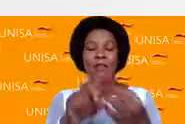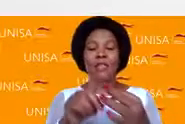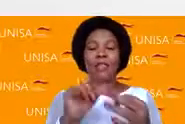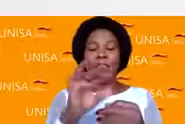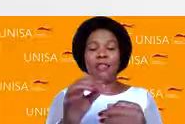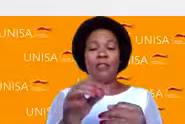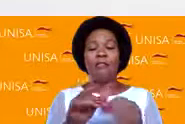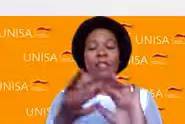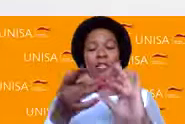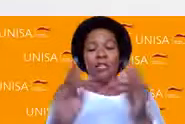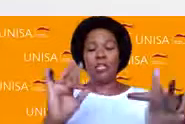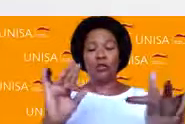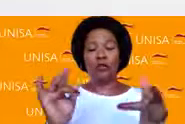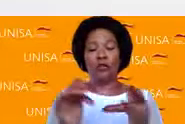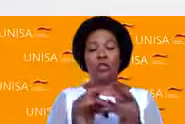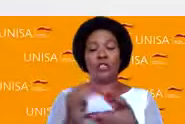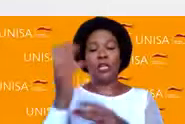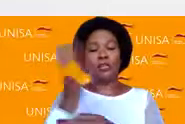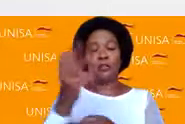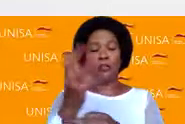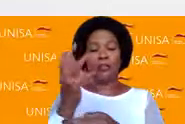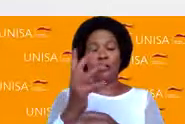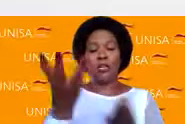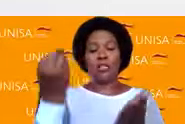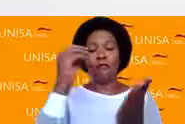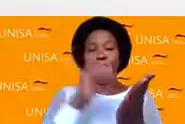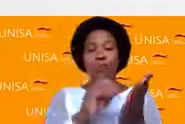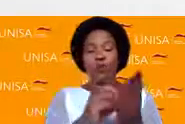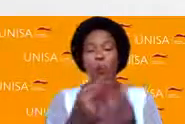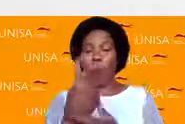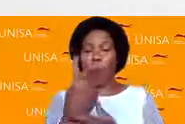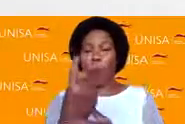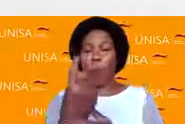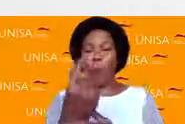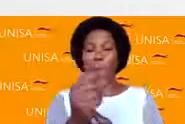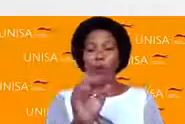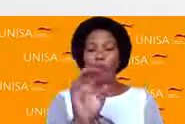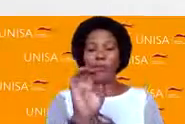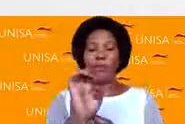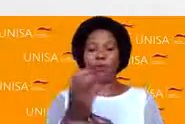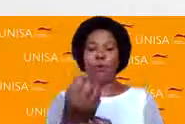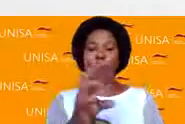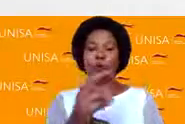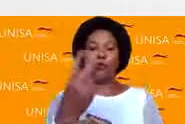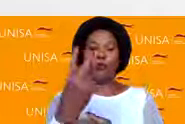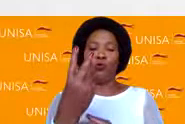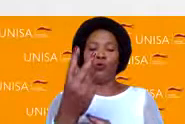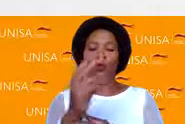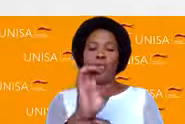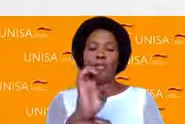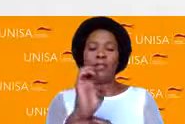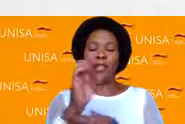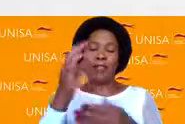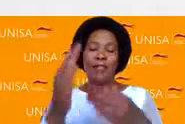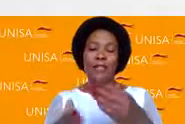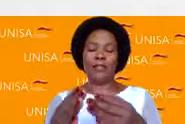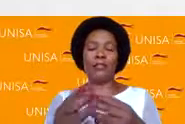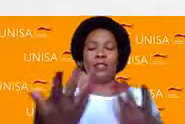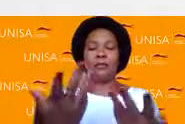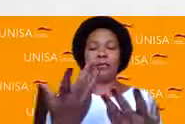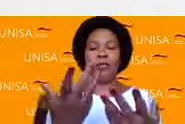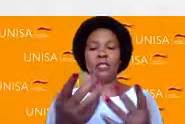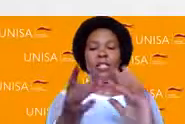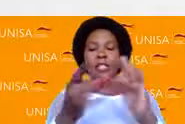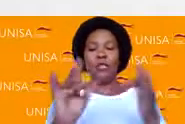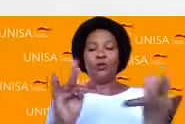for instance, it will have an additional 1E or 2E at the end. And that will be your e-tutor group